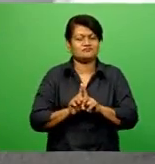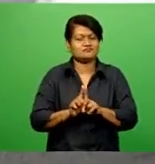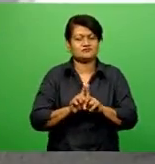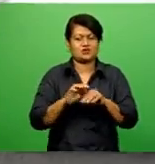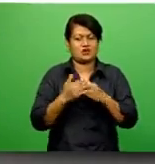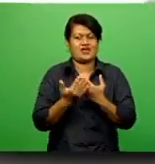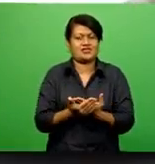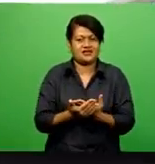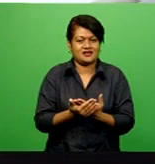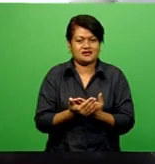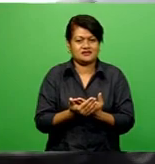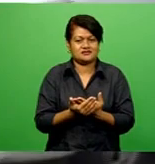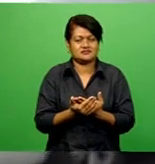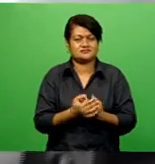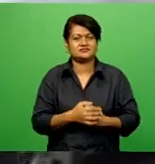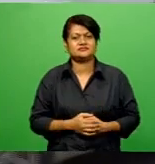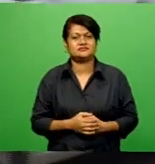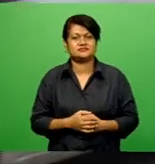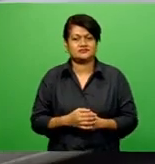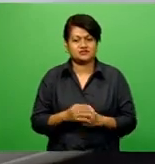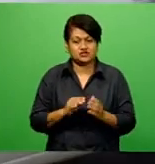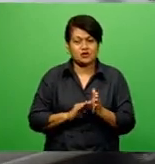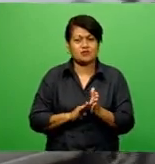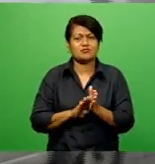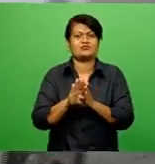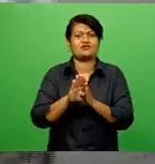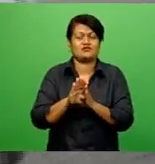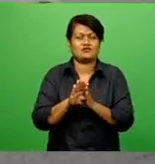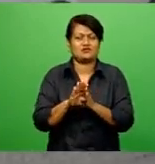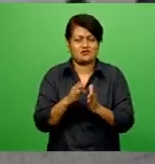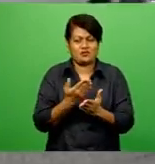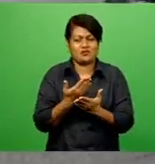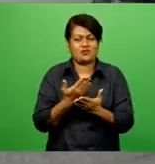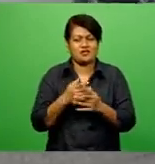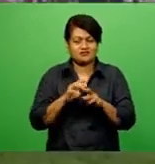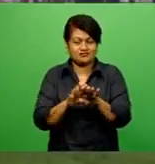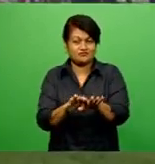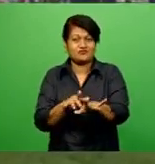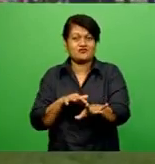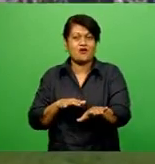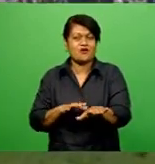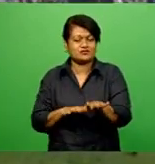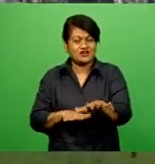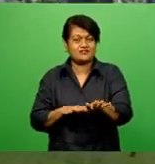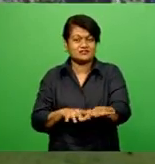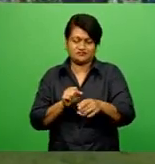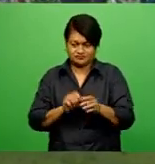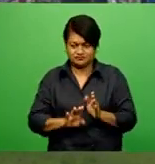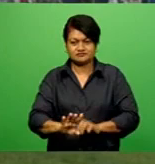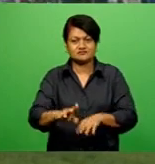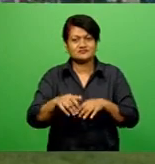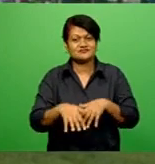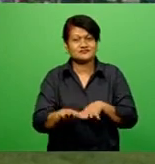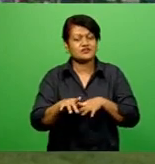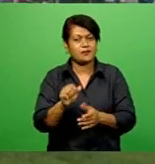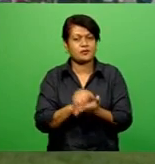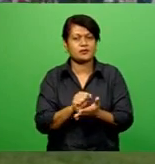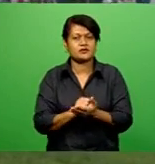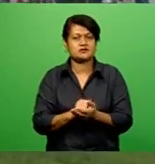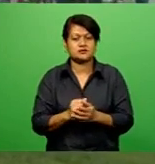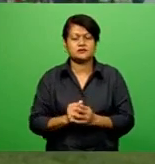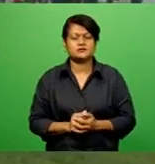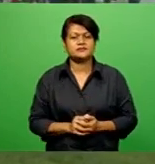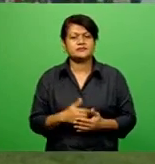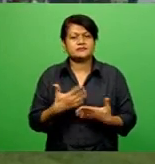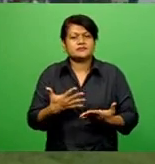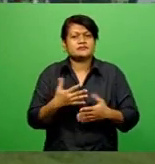the most economical solution for this flow of traffic. The FRA is keeping close tabs on the work carried out by